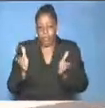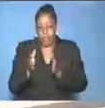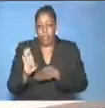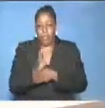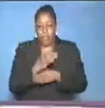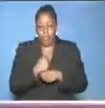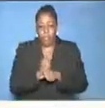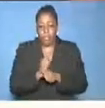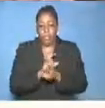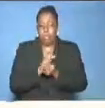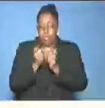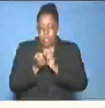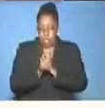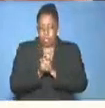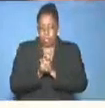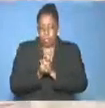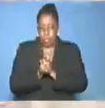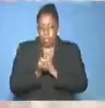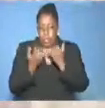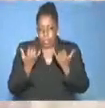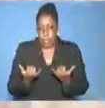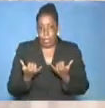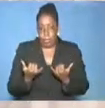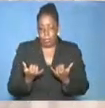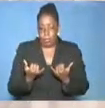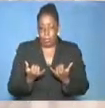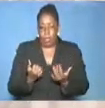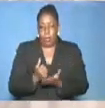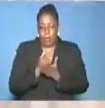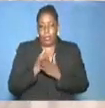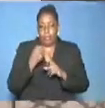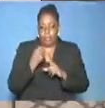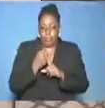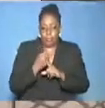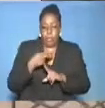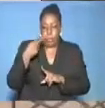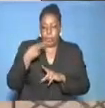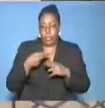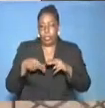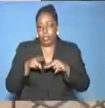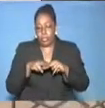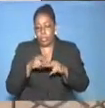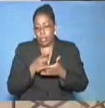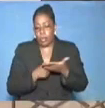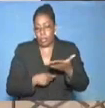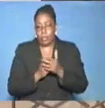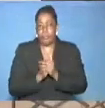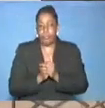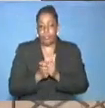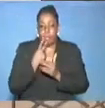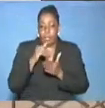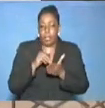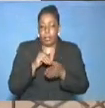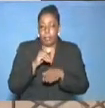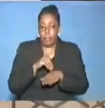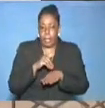make changes to their operations now in order to mitigate the impact of hyperinflation. As always, we try to look at the structure of the organization,